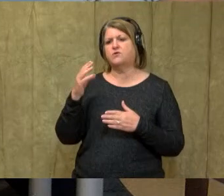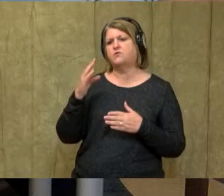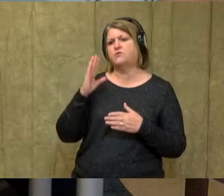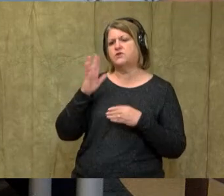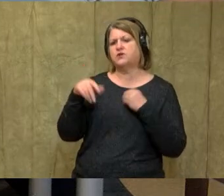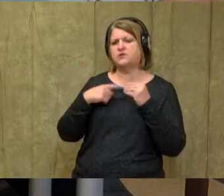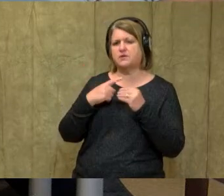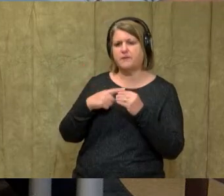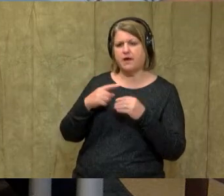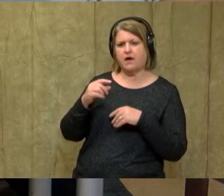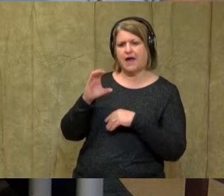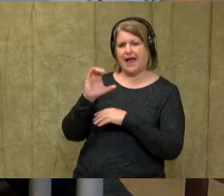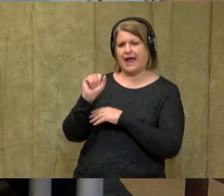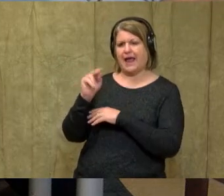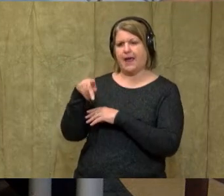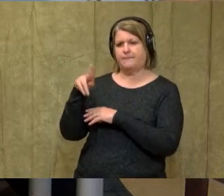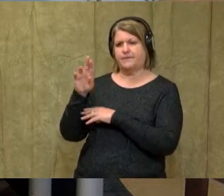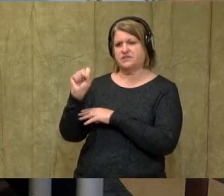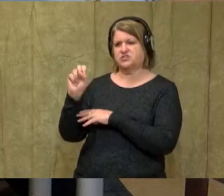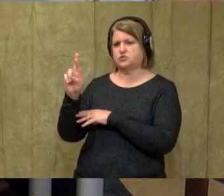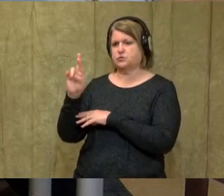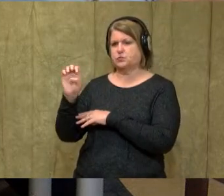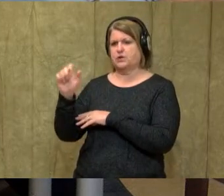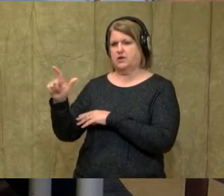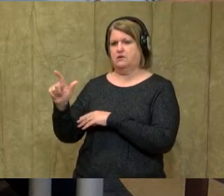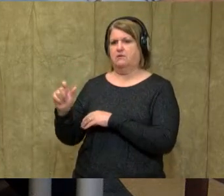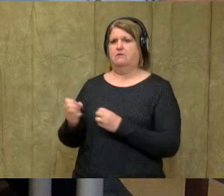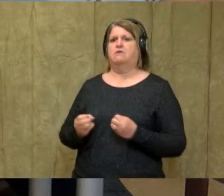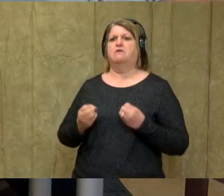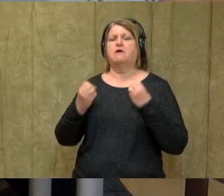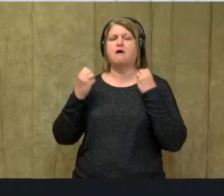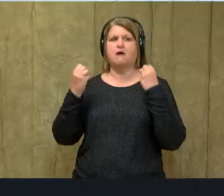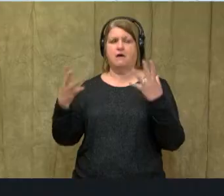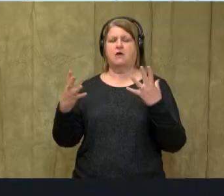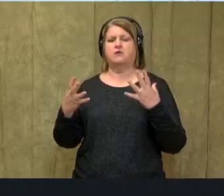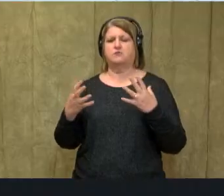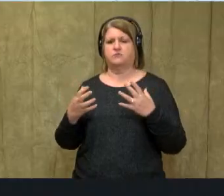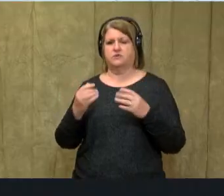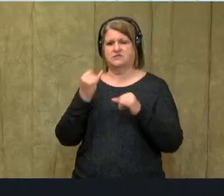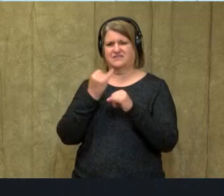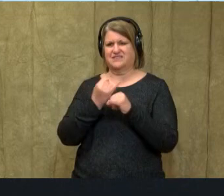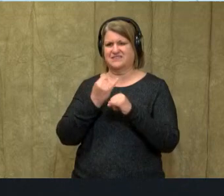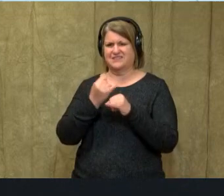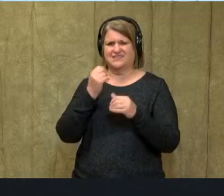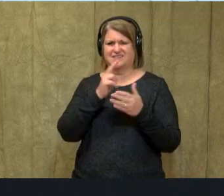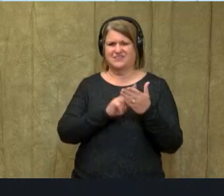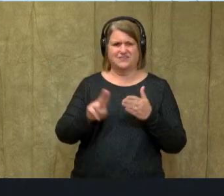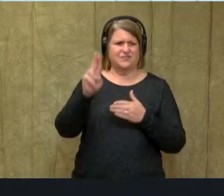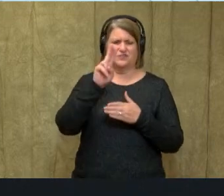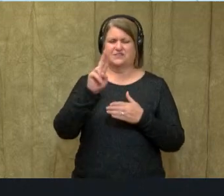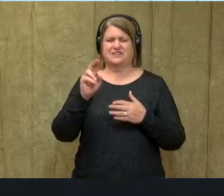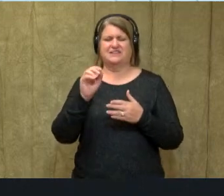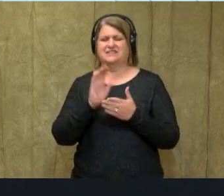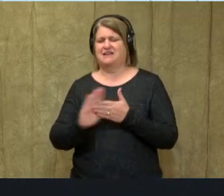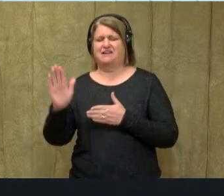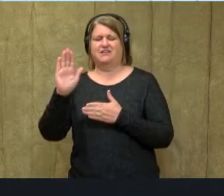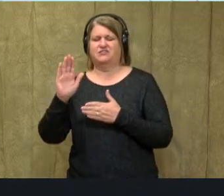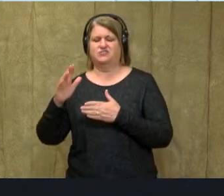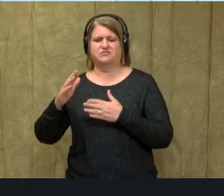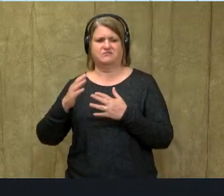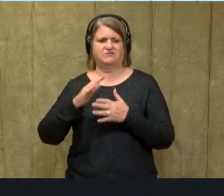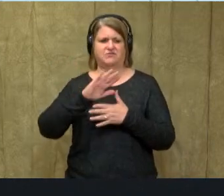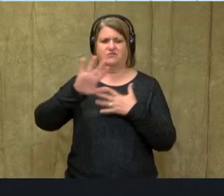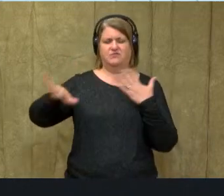here. Hundreds of institutions from across the country. You can see videos of their dorms, their